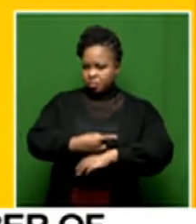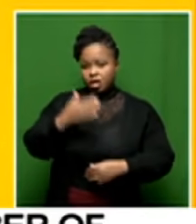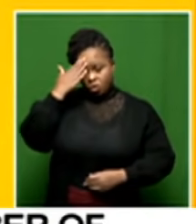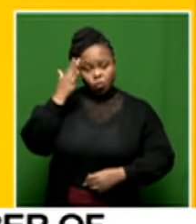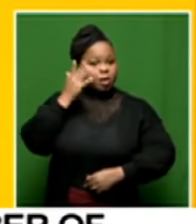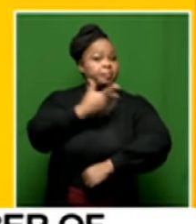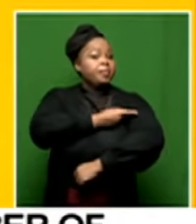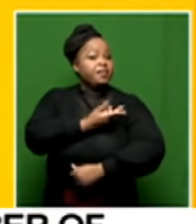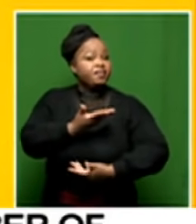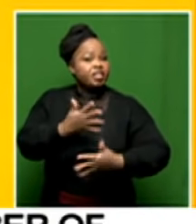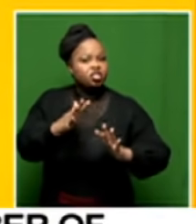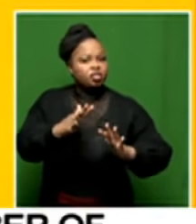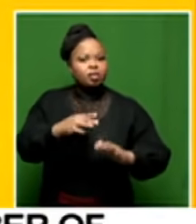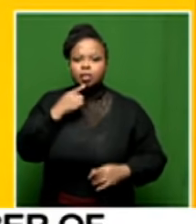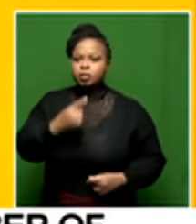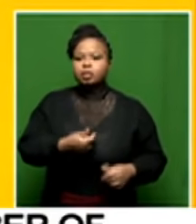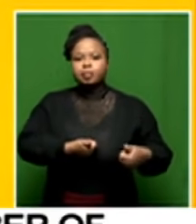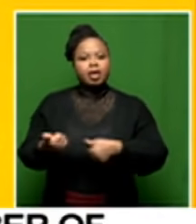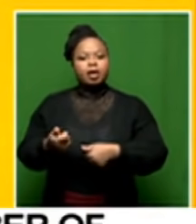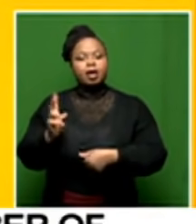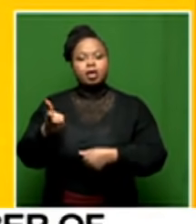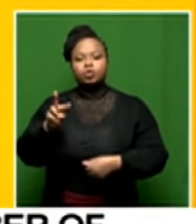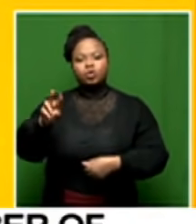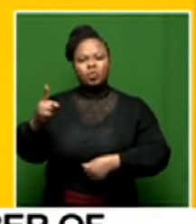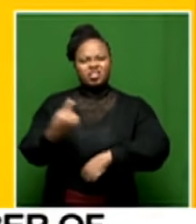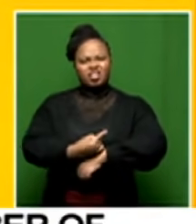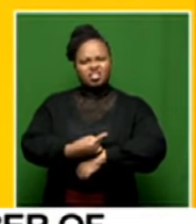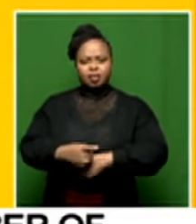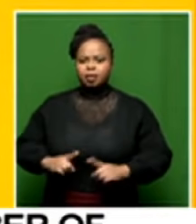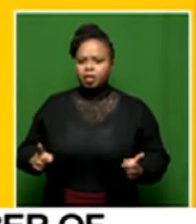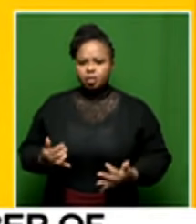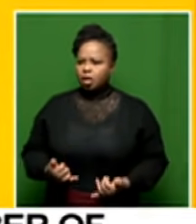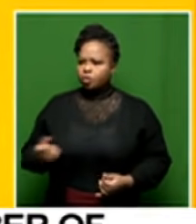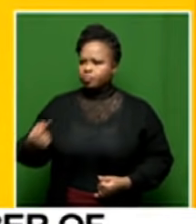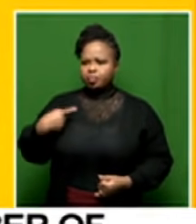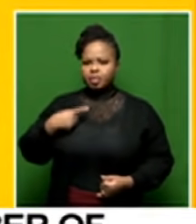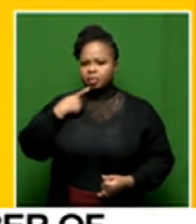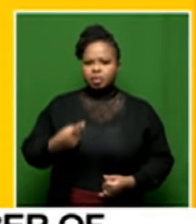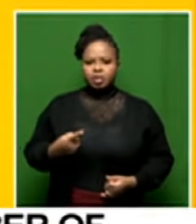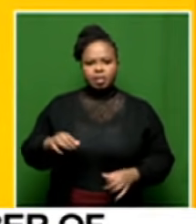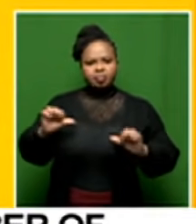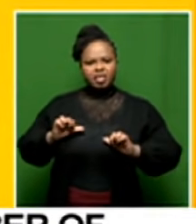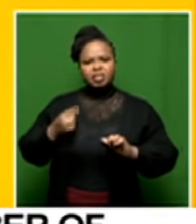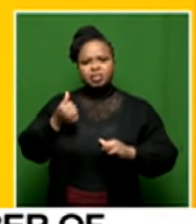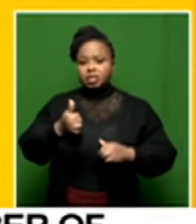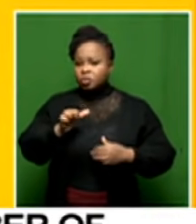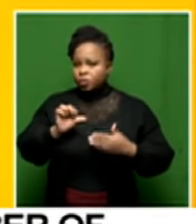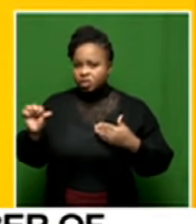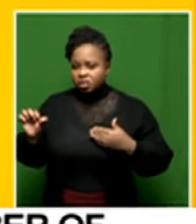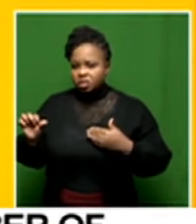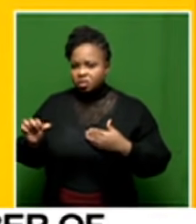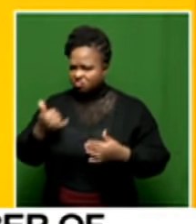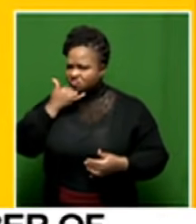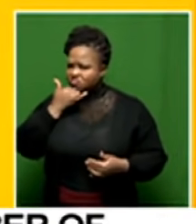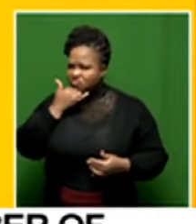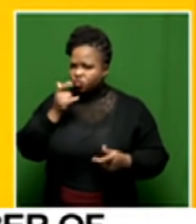as you got the vaccine, you got the message saying you need to come back in 21 days for the next shot. People are now getting a message saying come back in 6 weeks' time. Are you